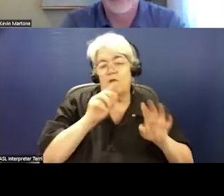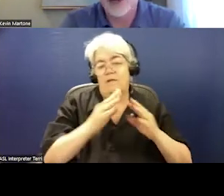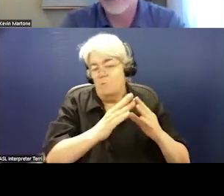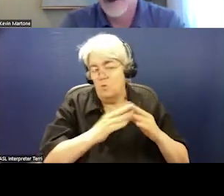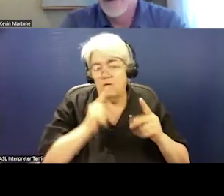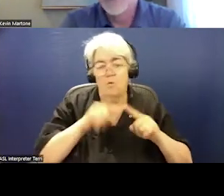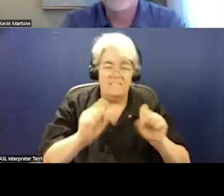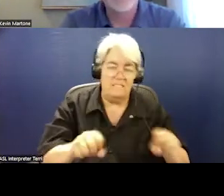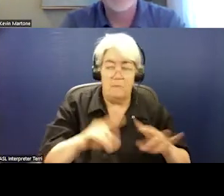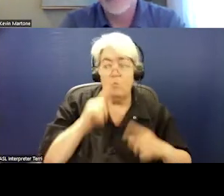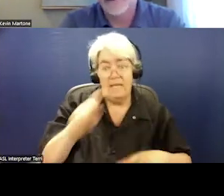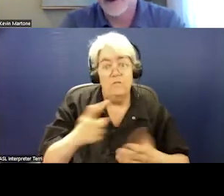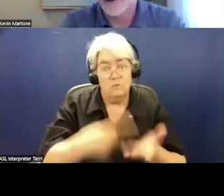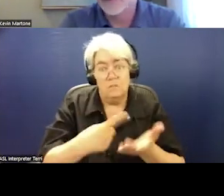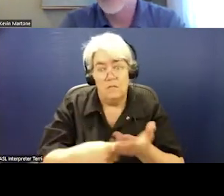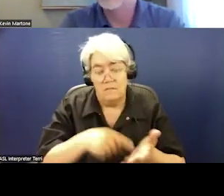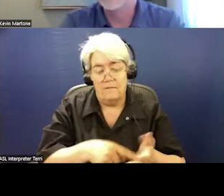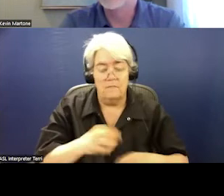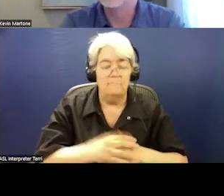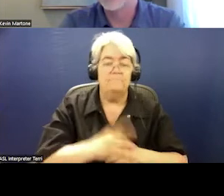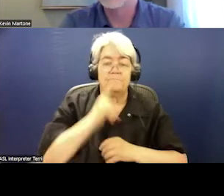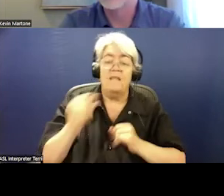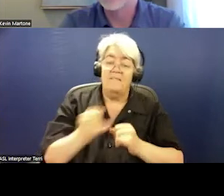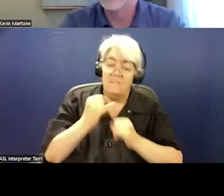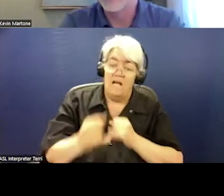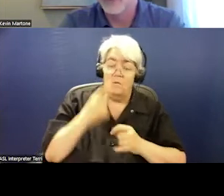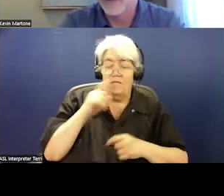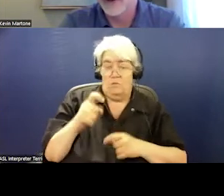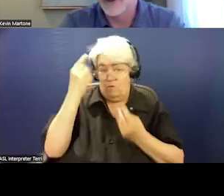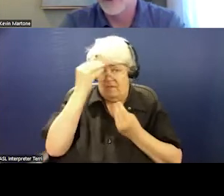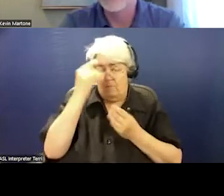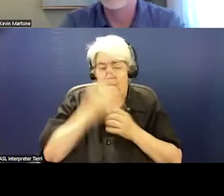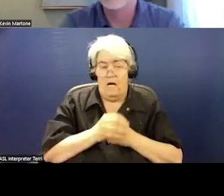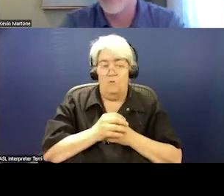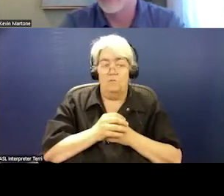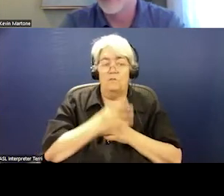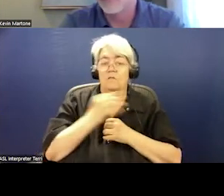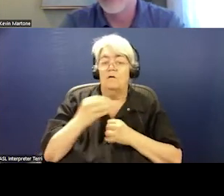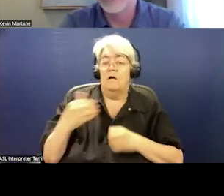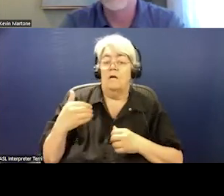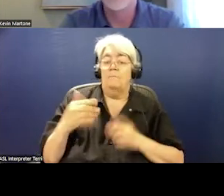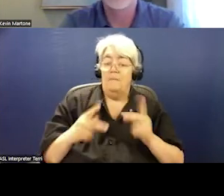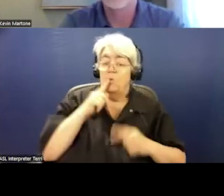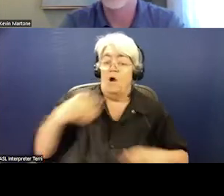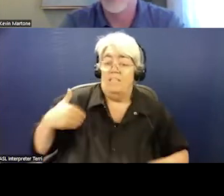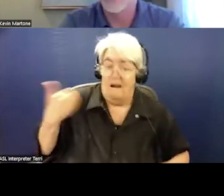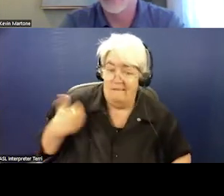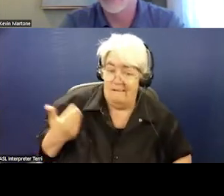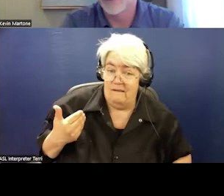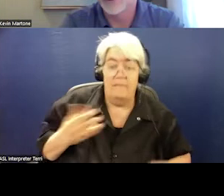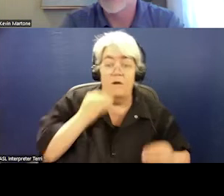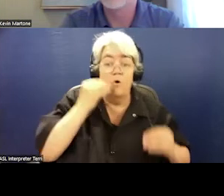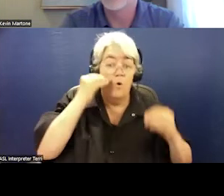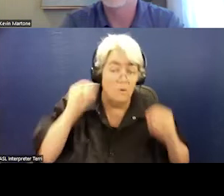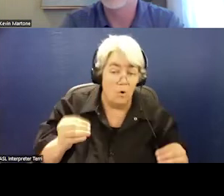be discussed. And finally, there, I think, needs to be a discussion even specifically on youth experiencing homelessness who may engage with law